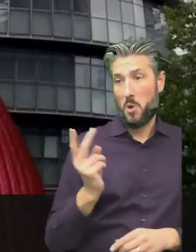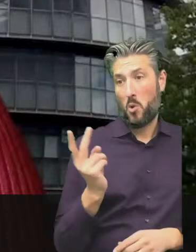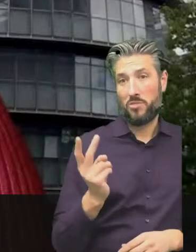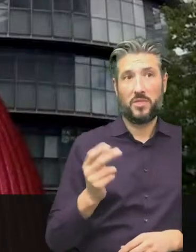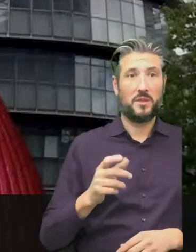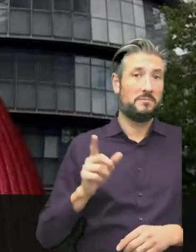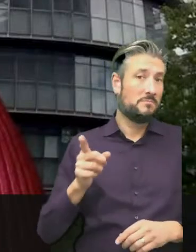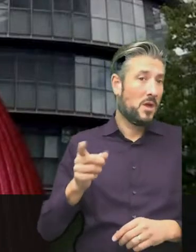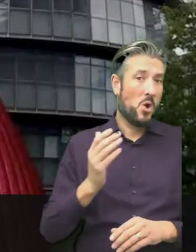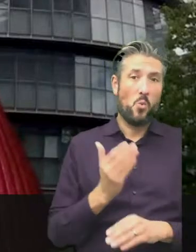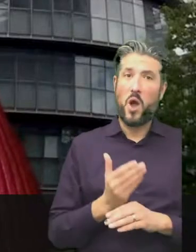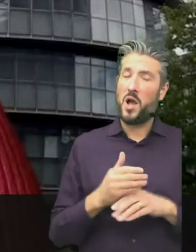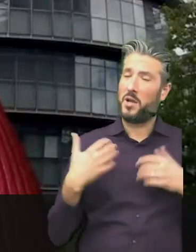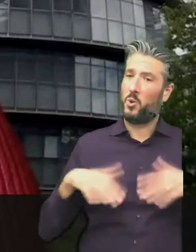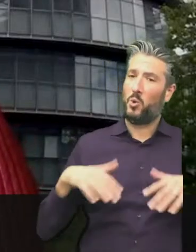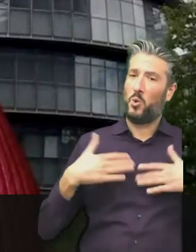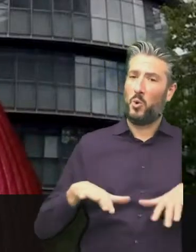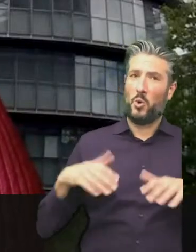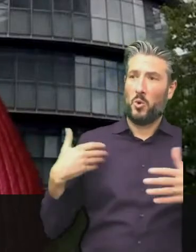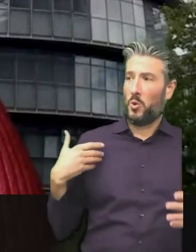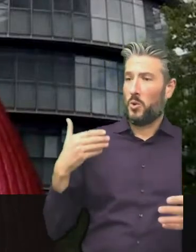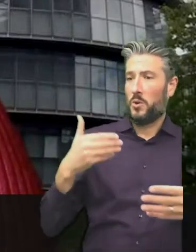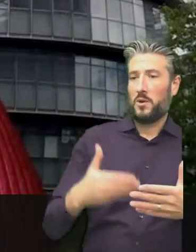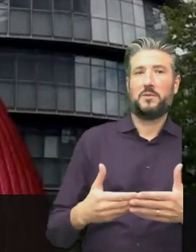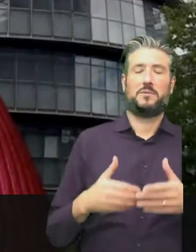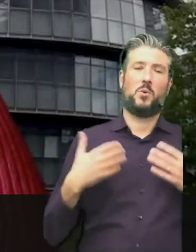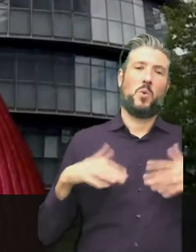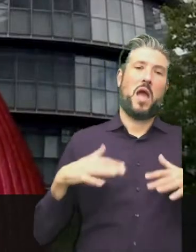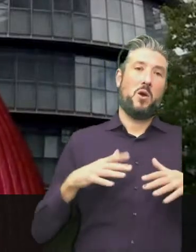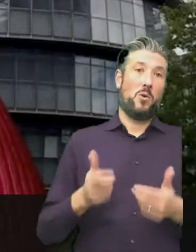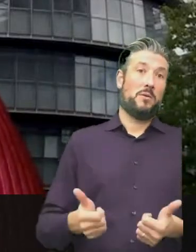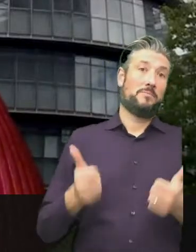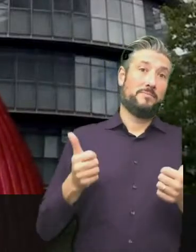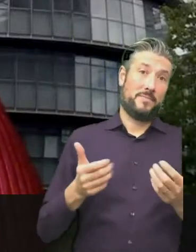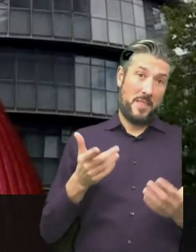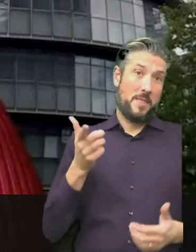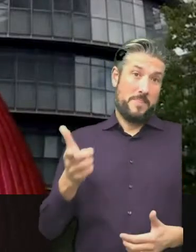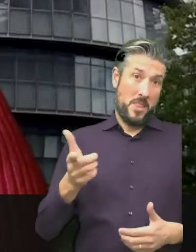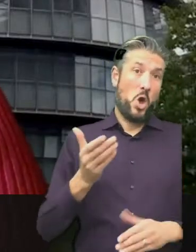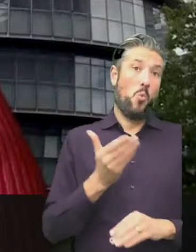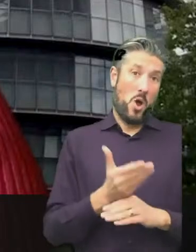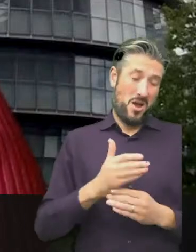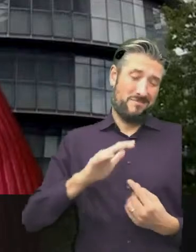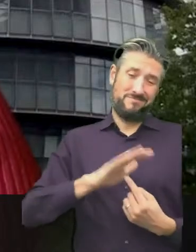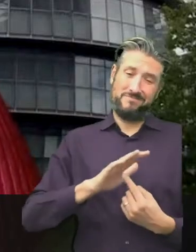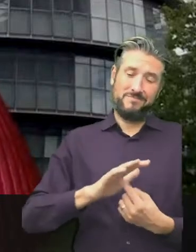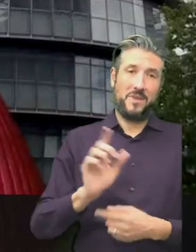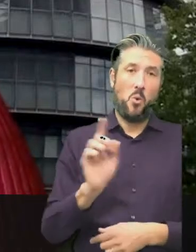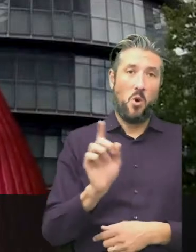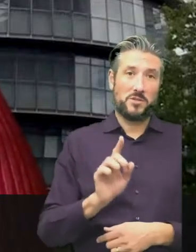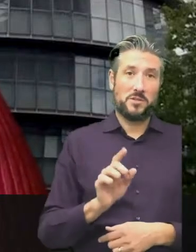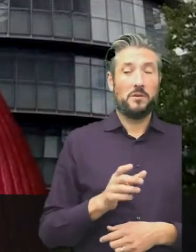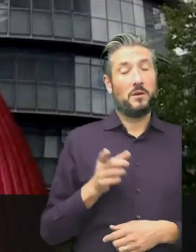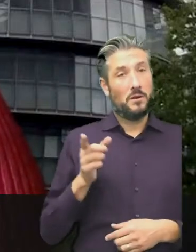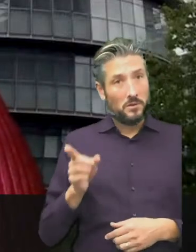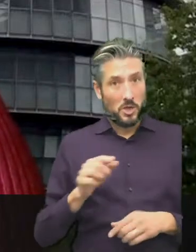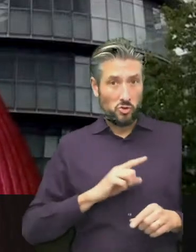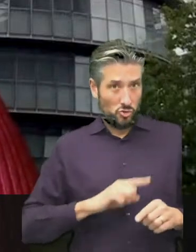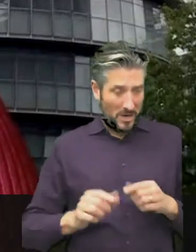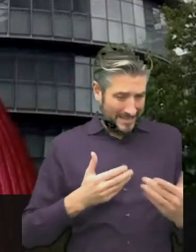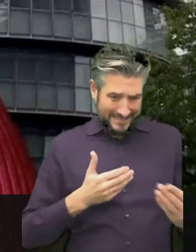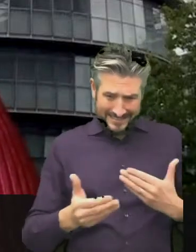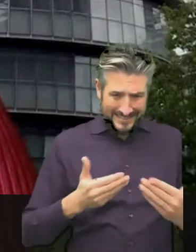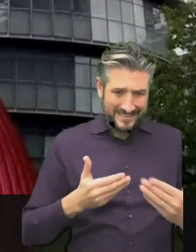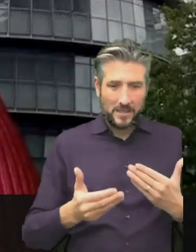been doing. And at the heart of that work has been about looking to mitigate against the impact